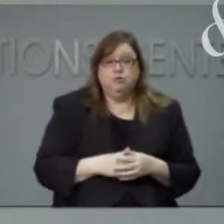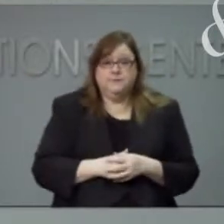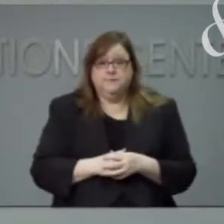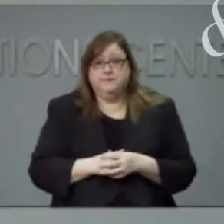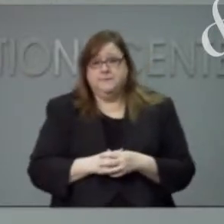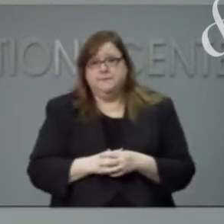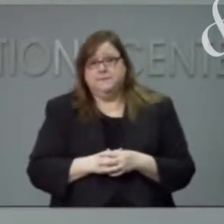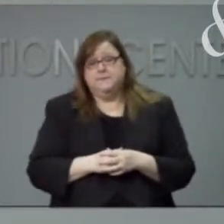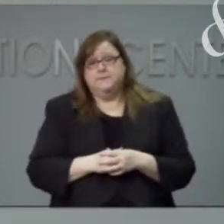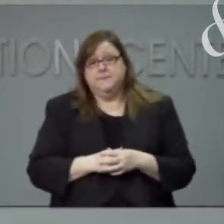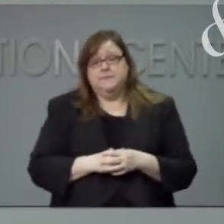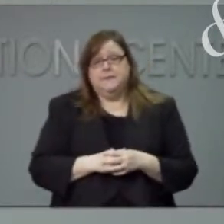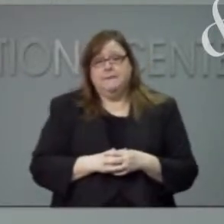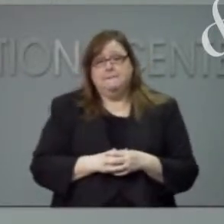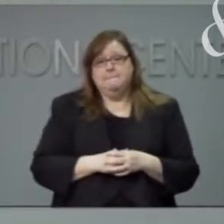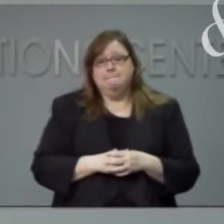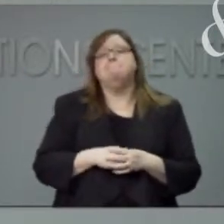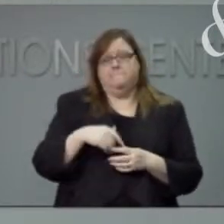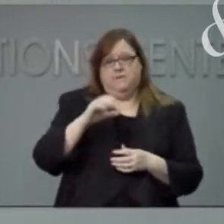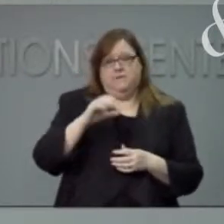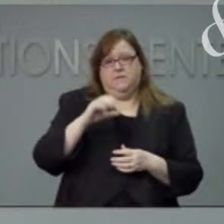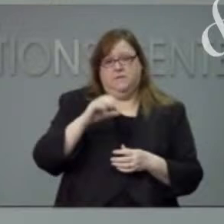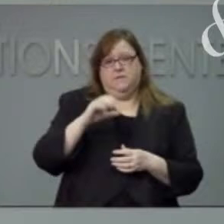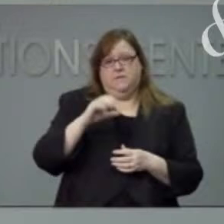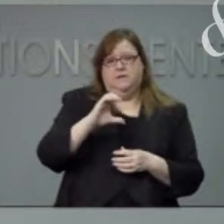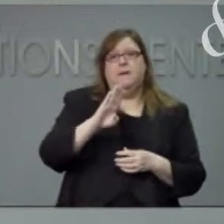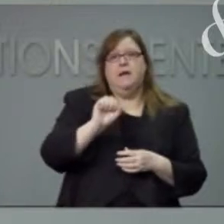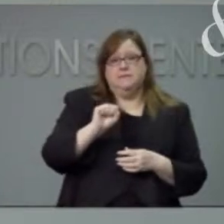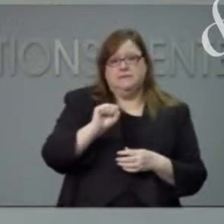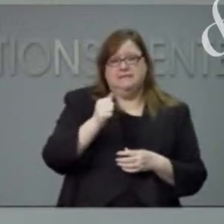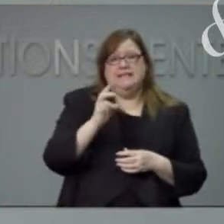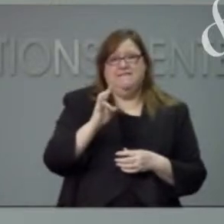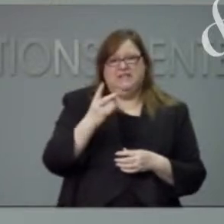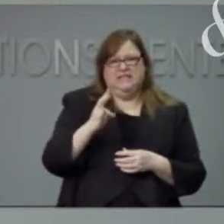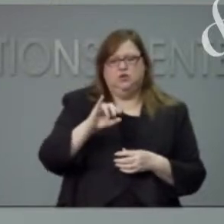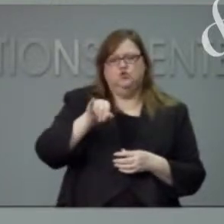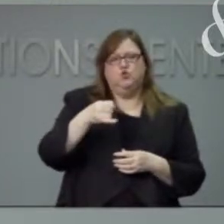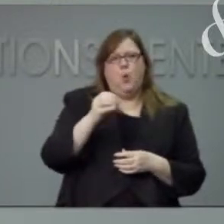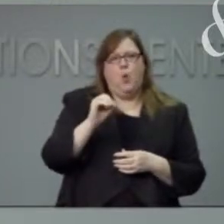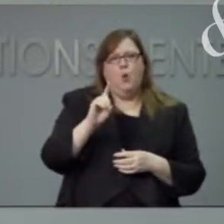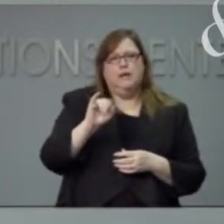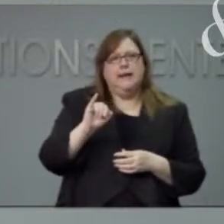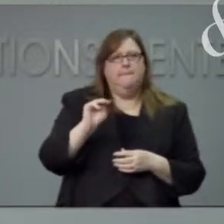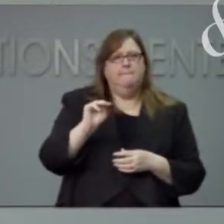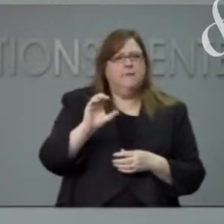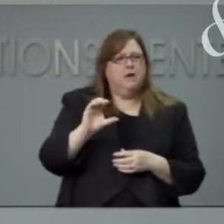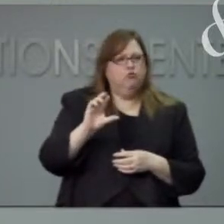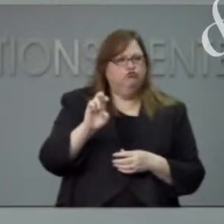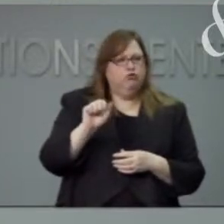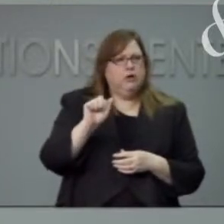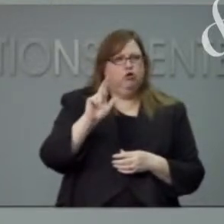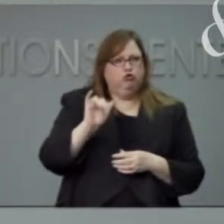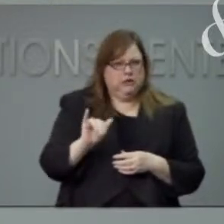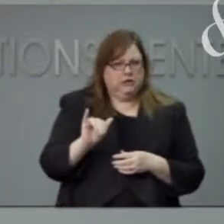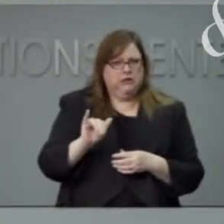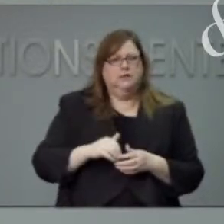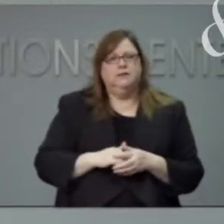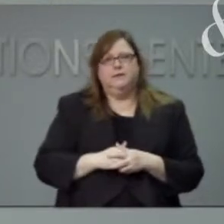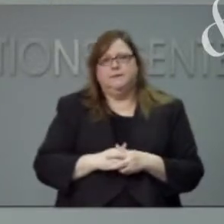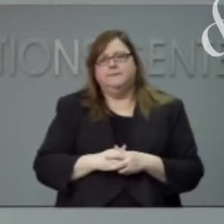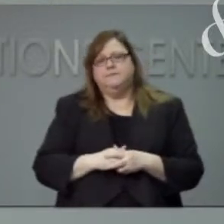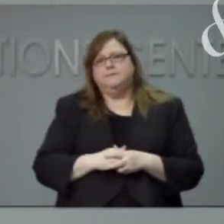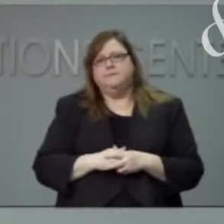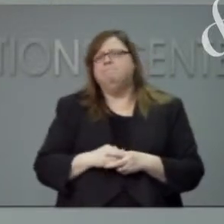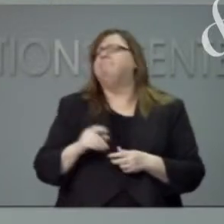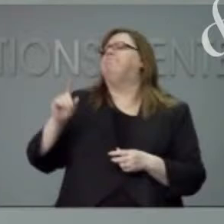Our next question is from Jody McCreary with CBS 17. Hi, thank you for taking my question. This is for Dr. Cohen.